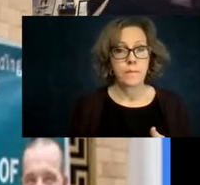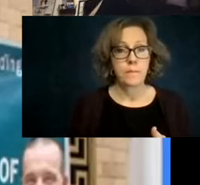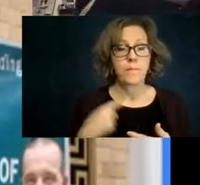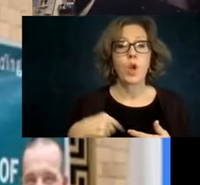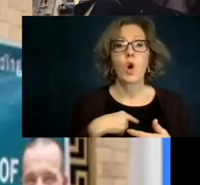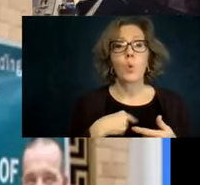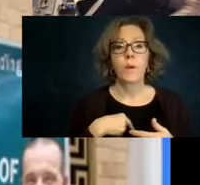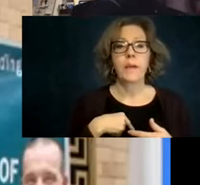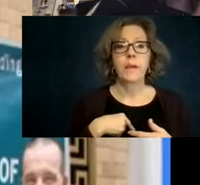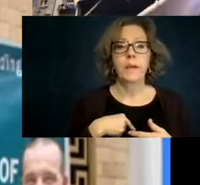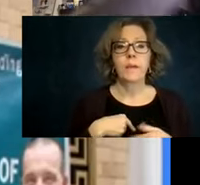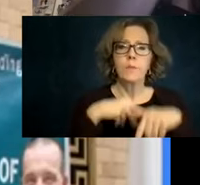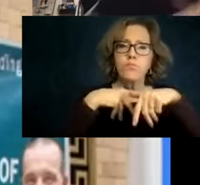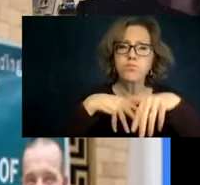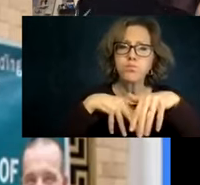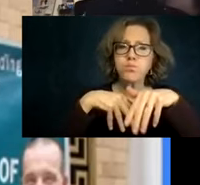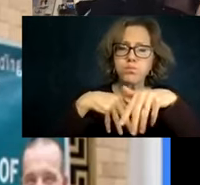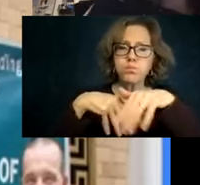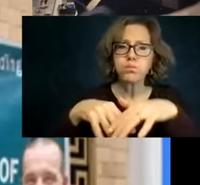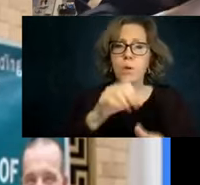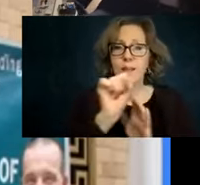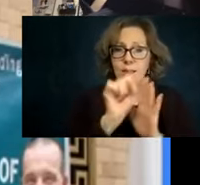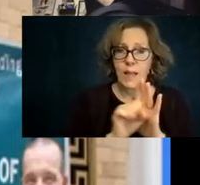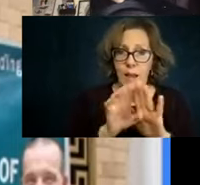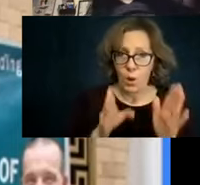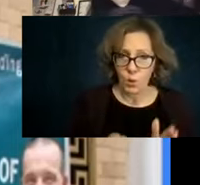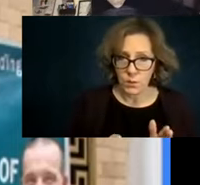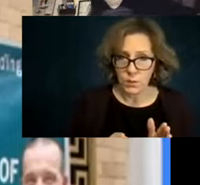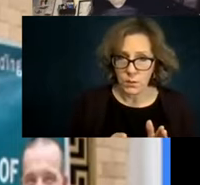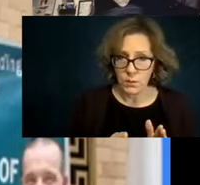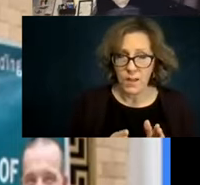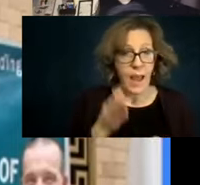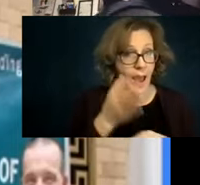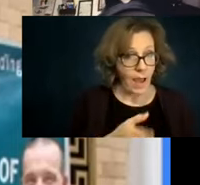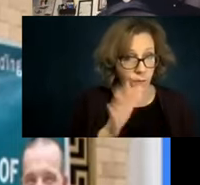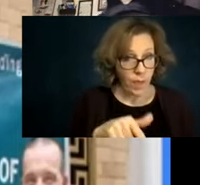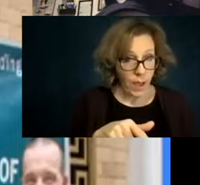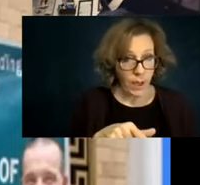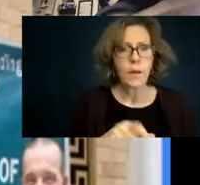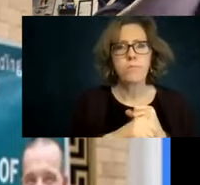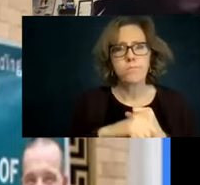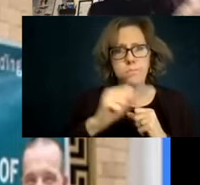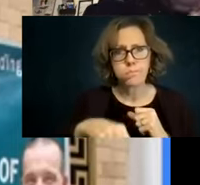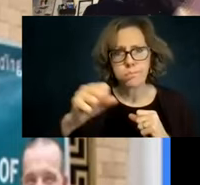the State House. Then after the State House, it took a long time to get where we